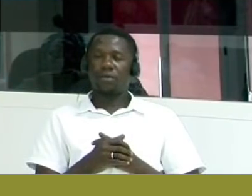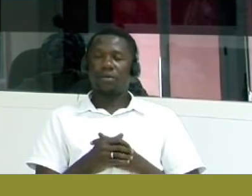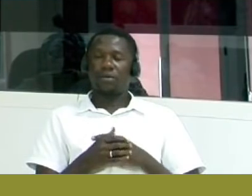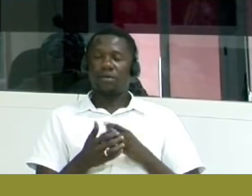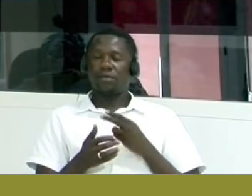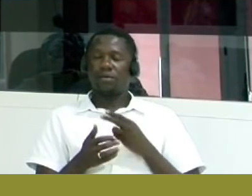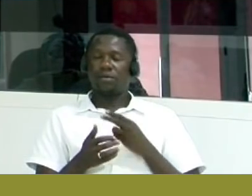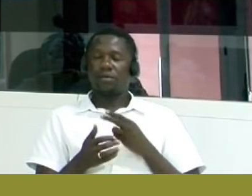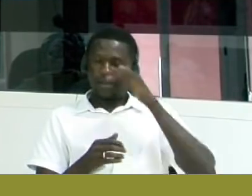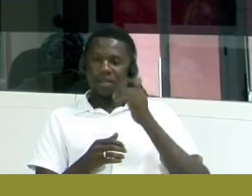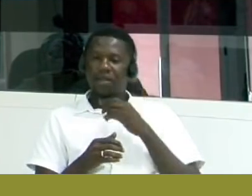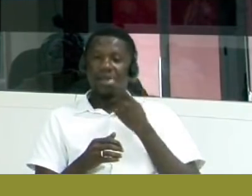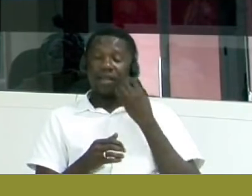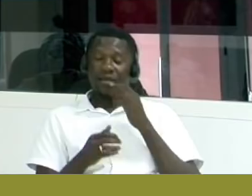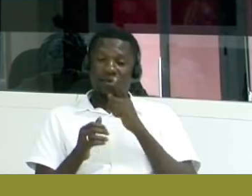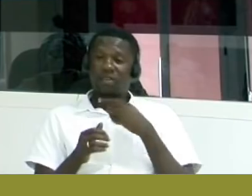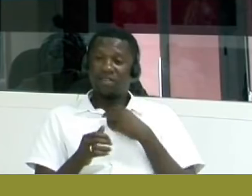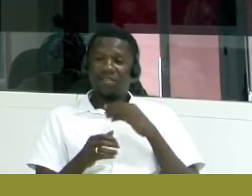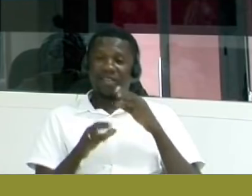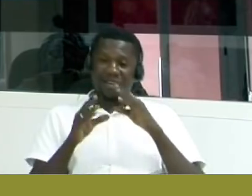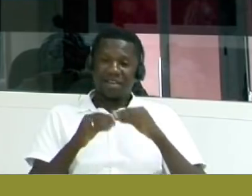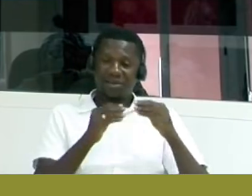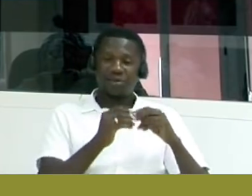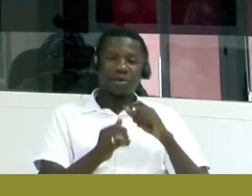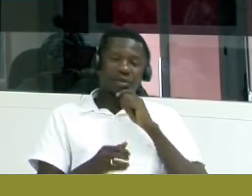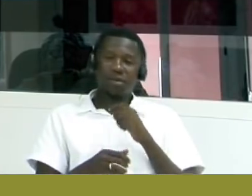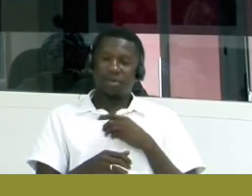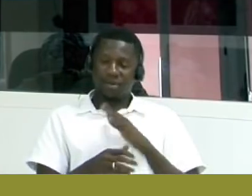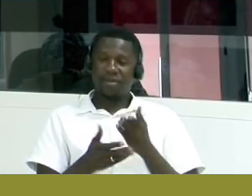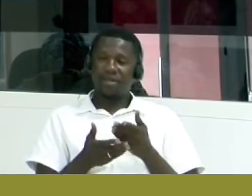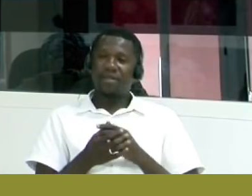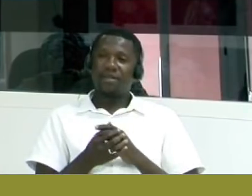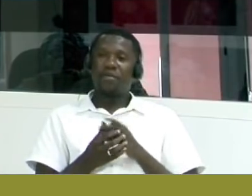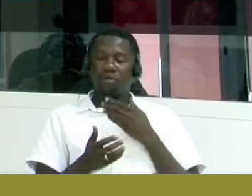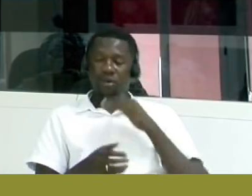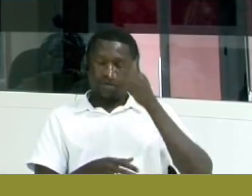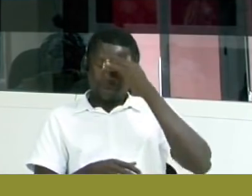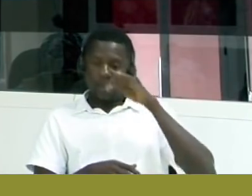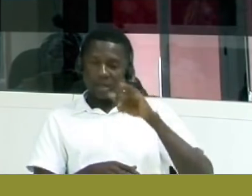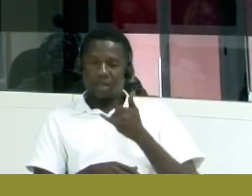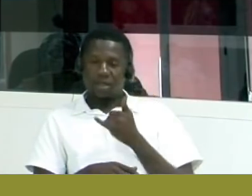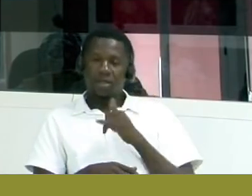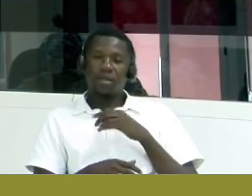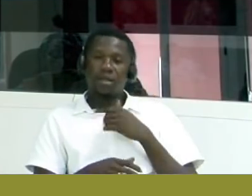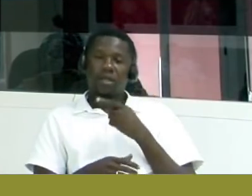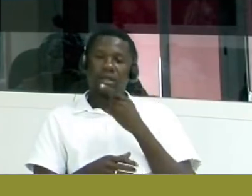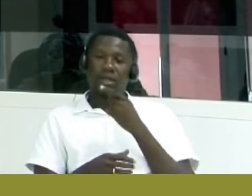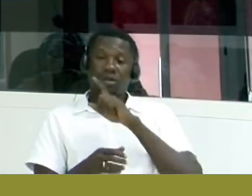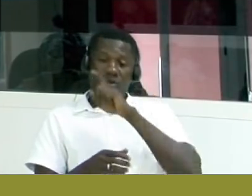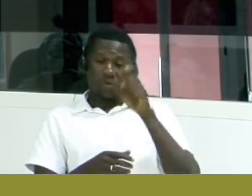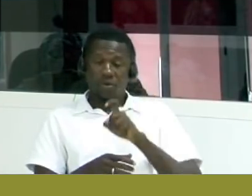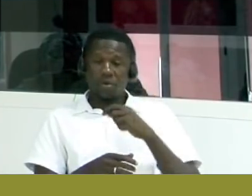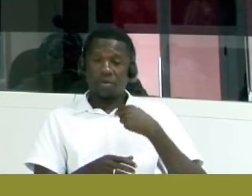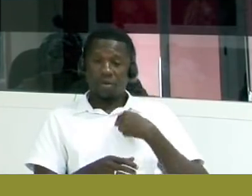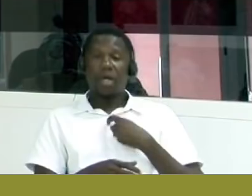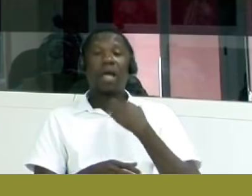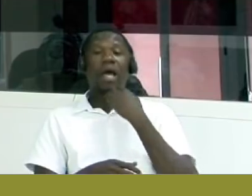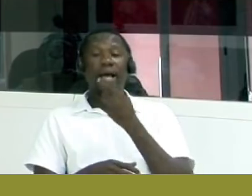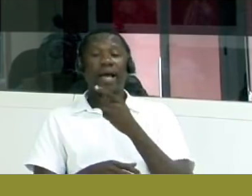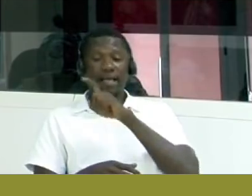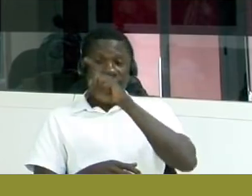sit by the project. I don't know where you're action man. I'm going to do that. But I agree. But the question I am asking